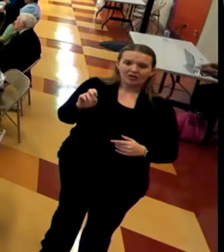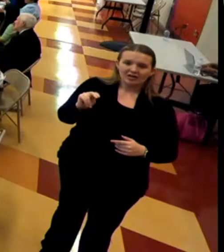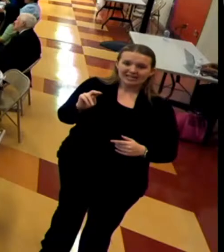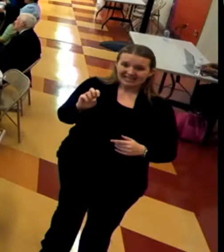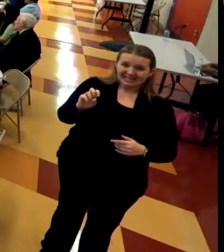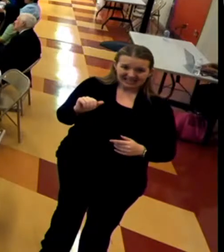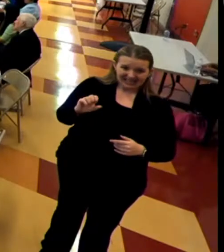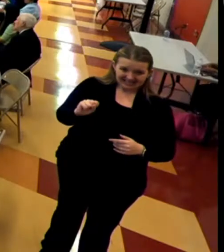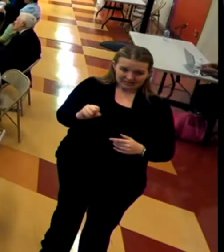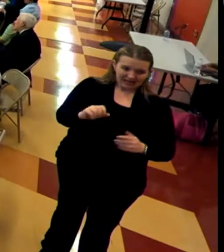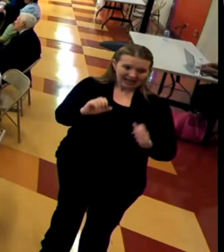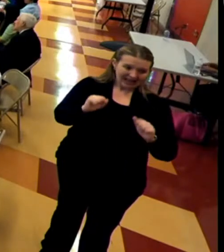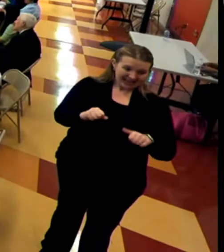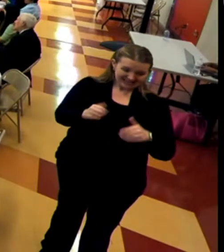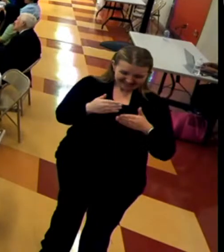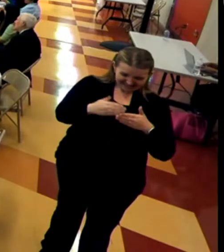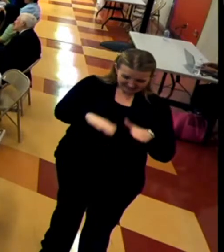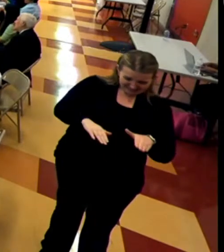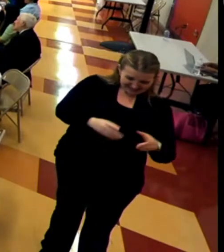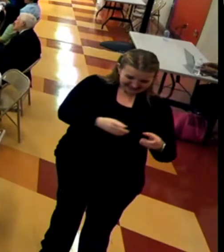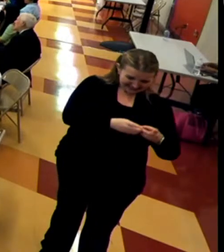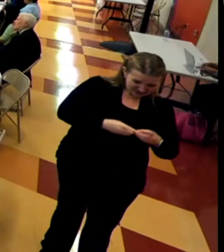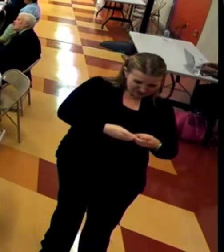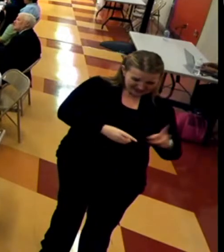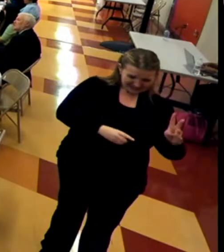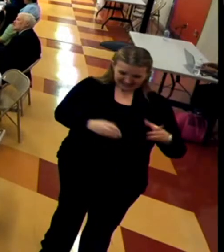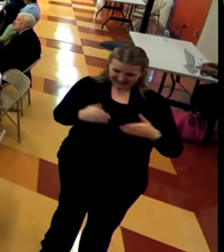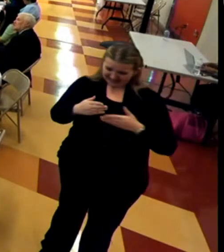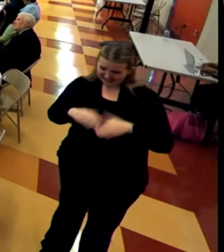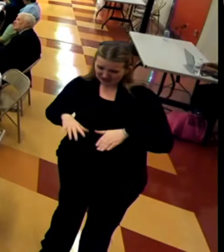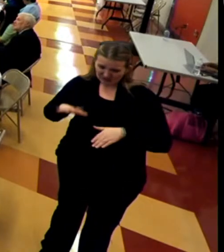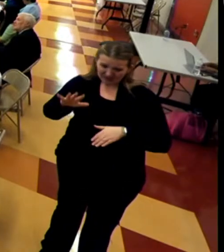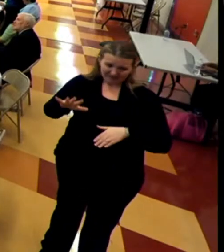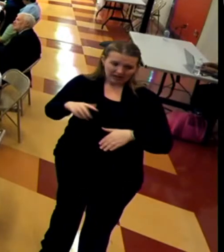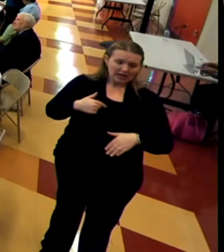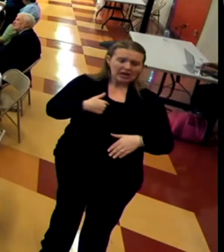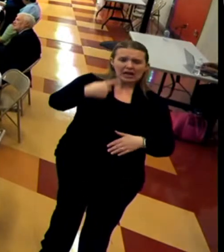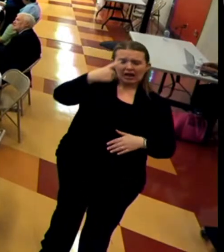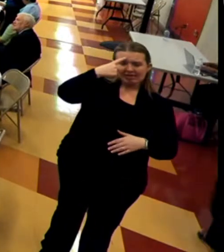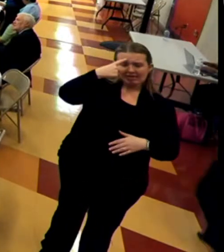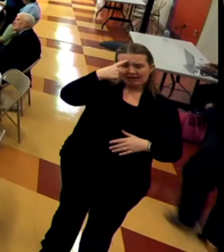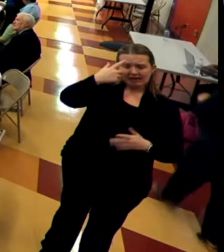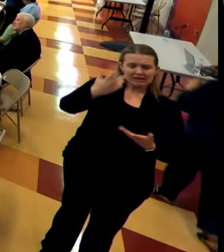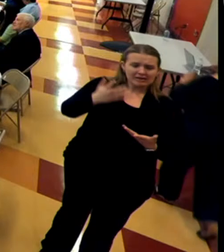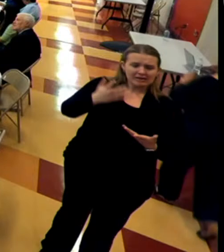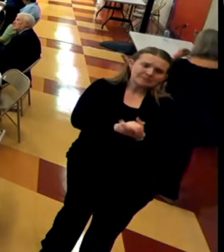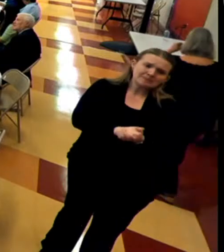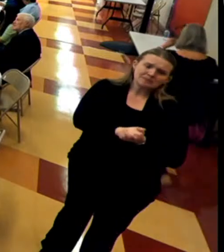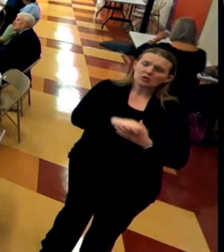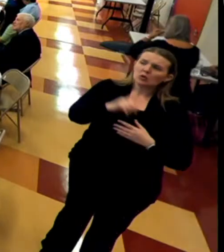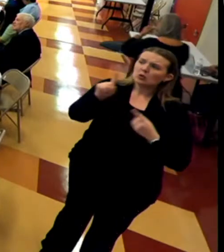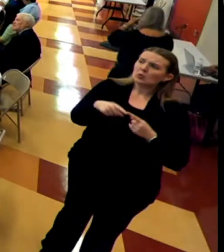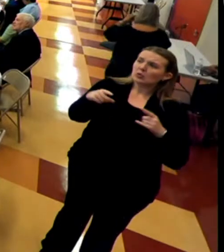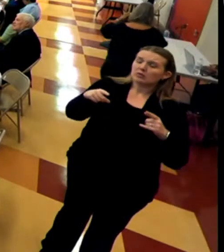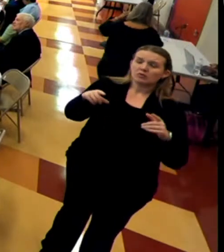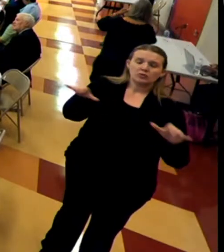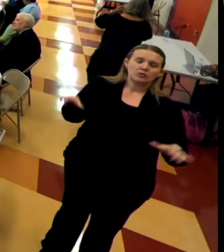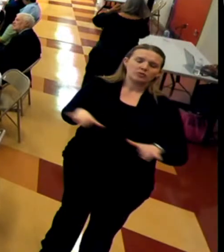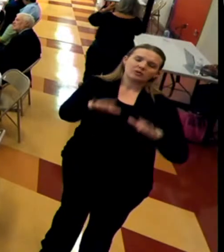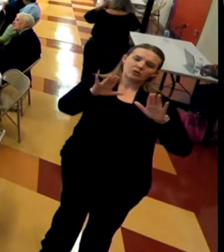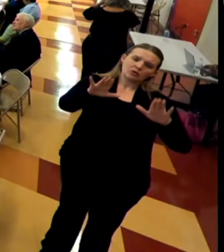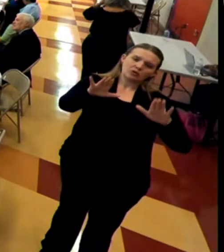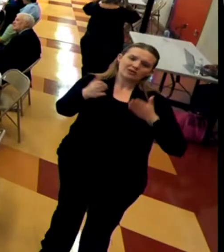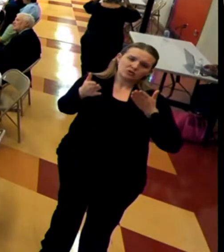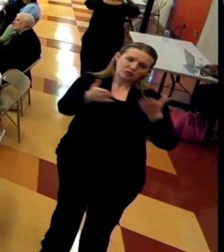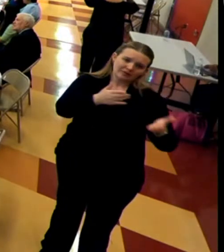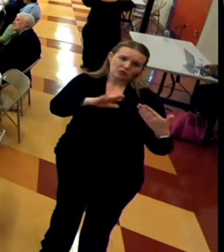bit with Districts 5 and District 6. And I think when you're doing a great service to your community,